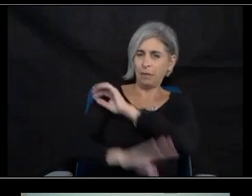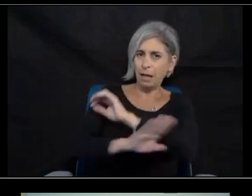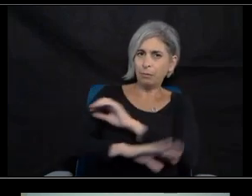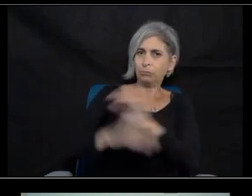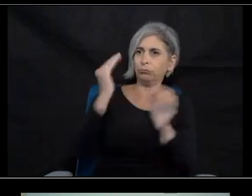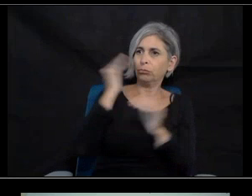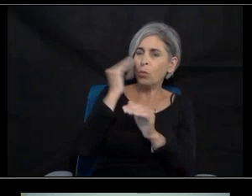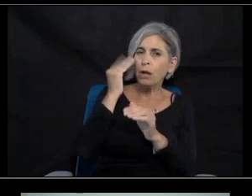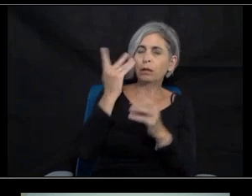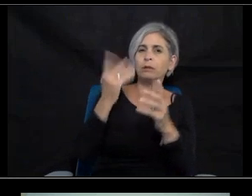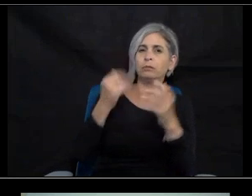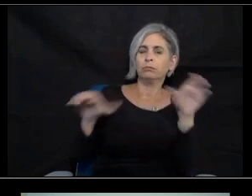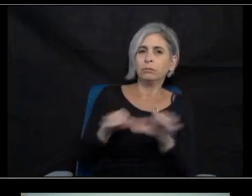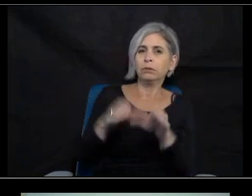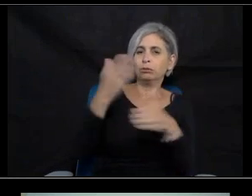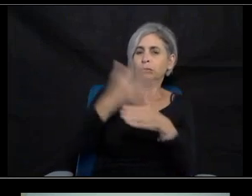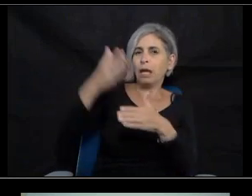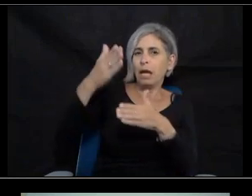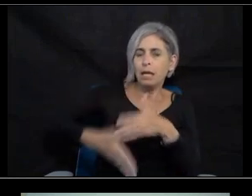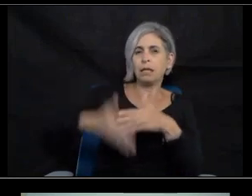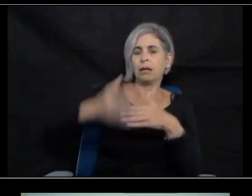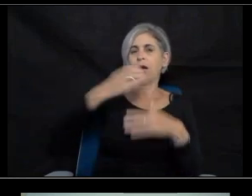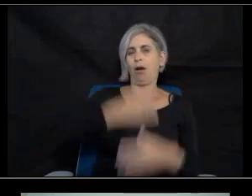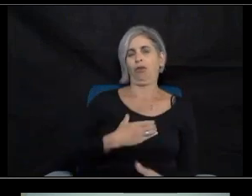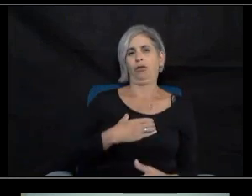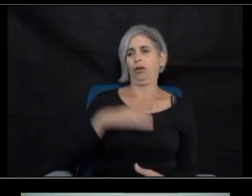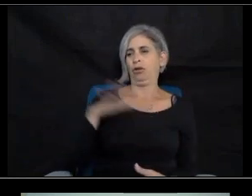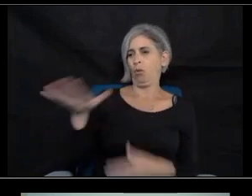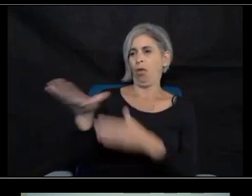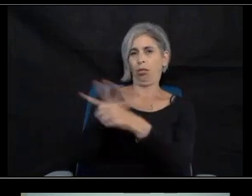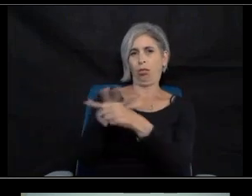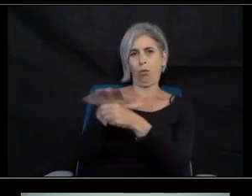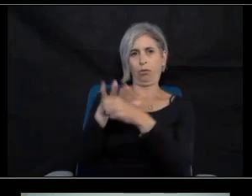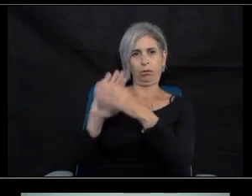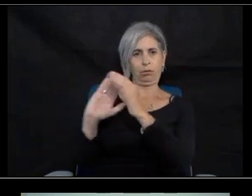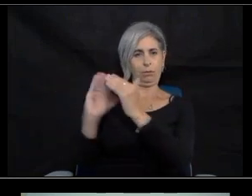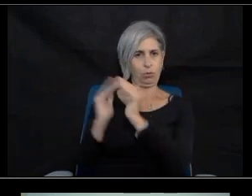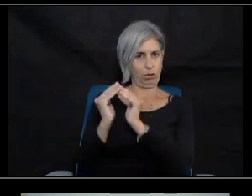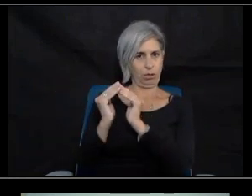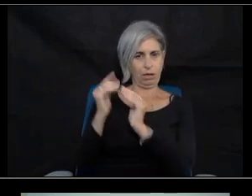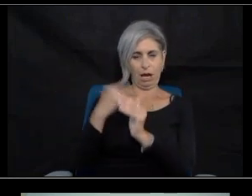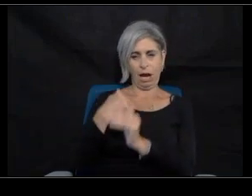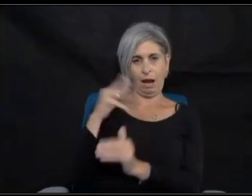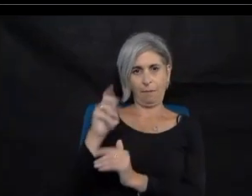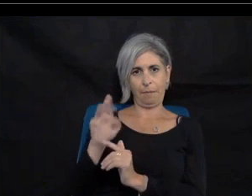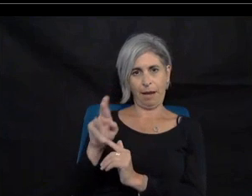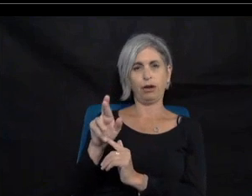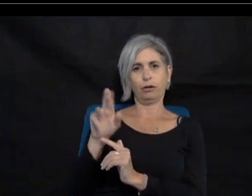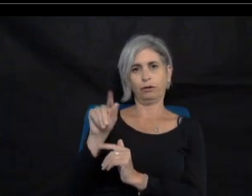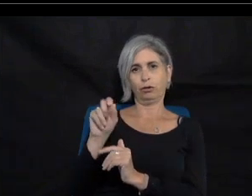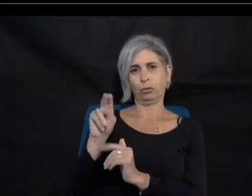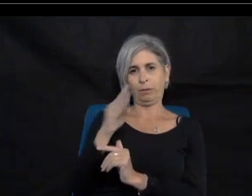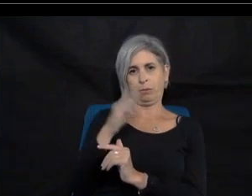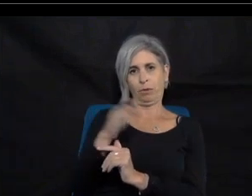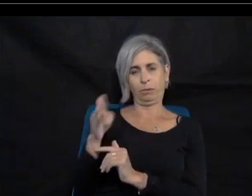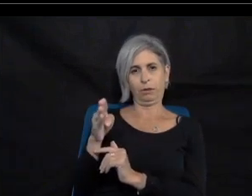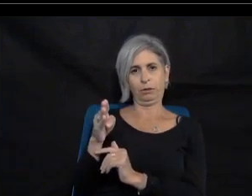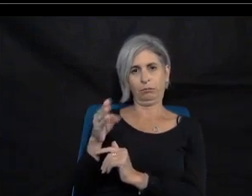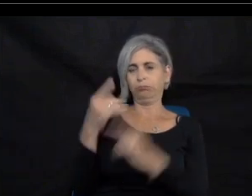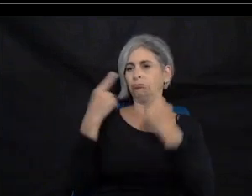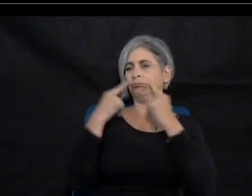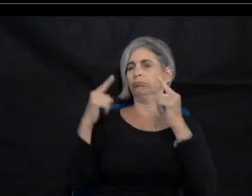inspire action toward ending it in their local community. Now, therefore, I, Stephen B. Grant, Mayor of the City of Boynton Beach, Florida, do hereby